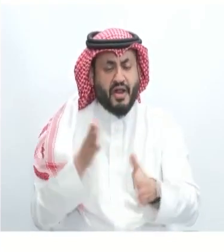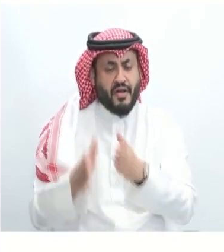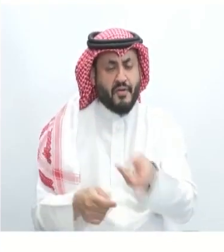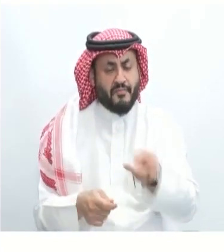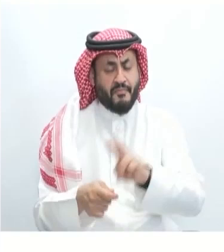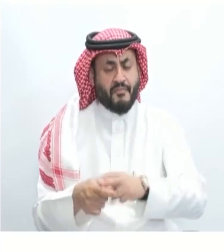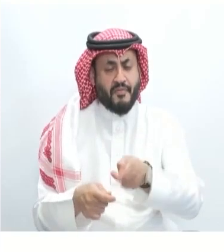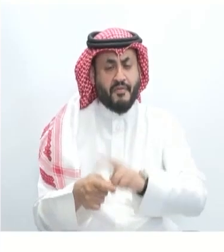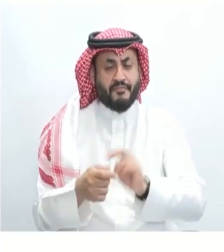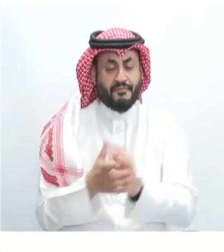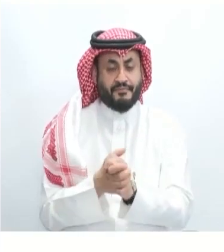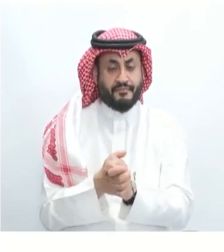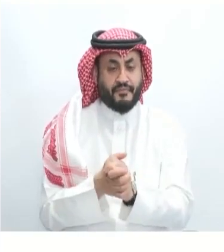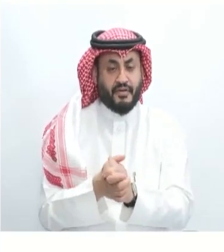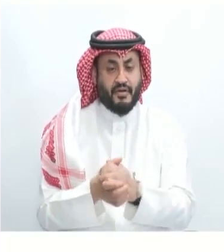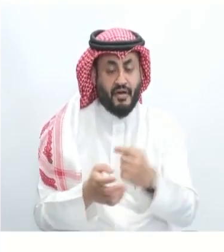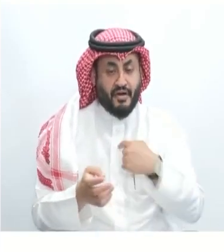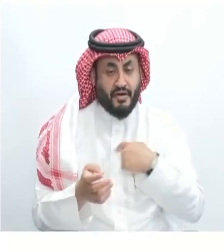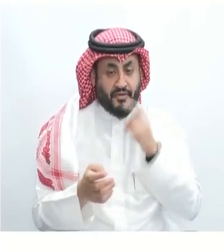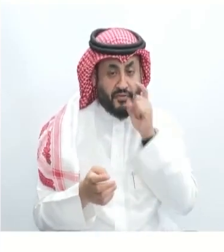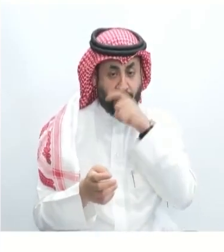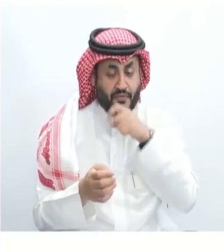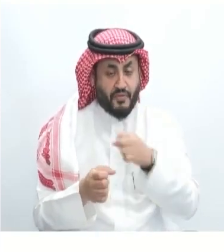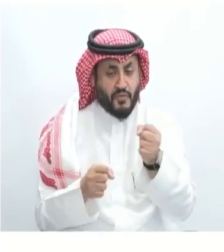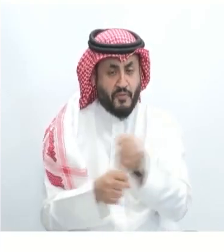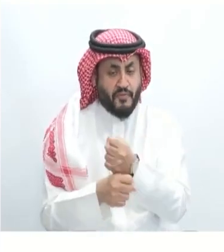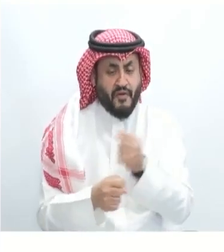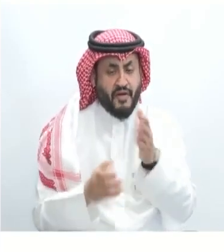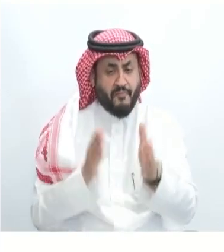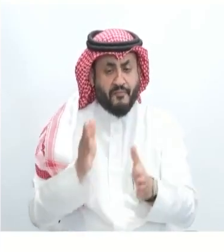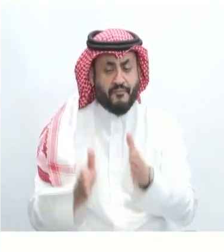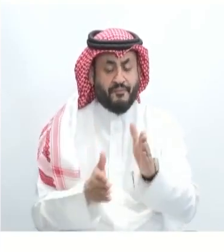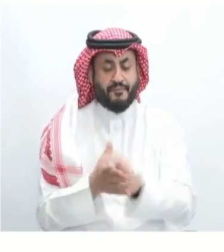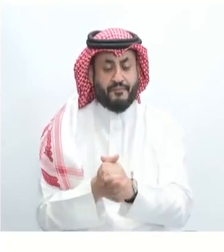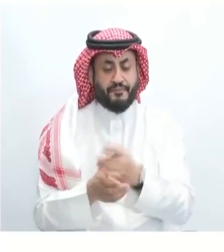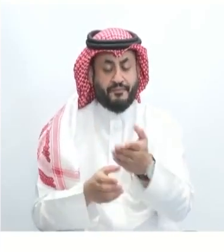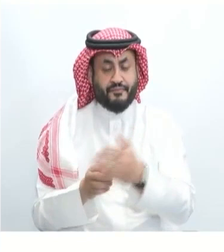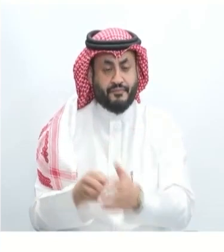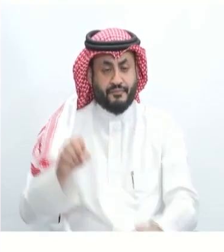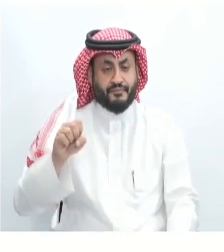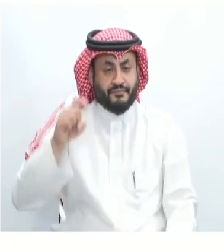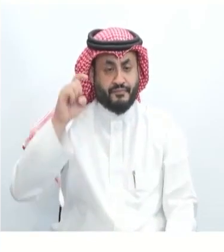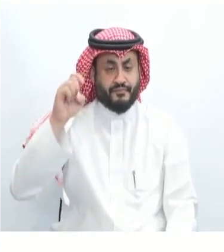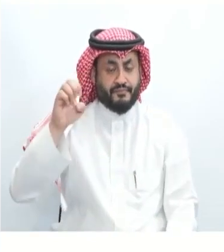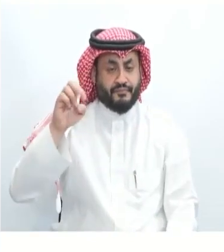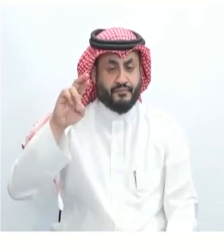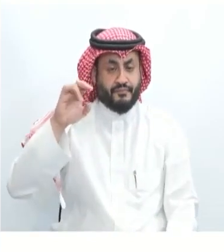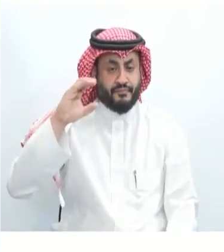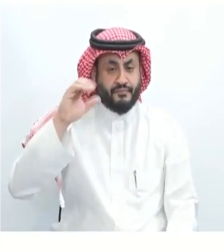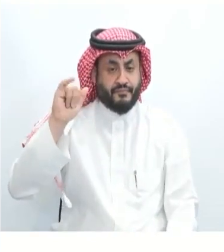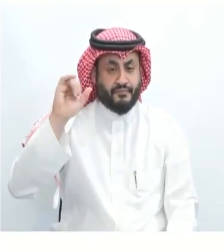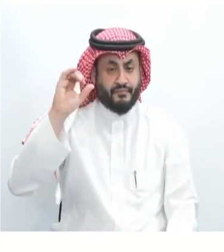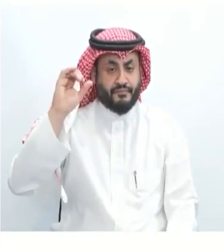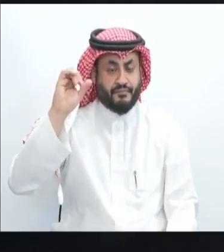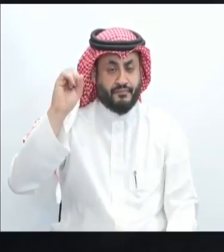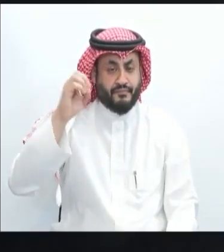exercises. I should do some exercise. So, when we